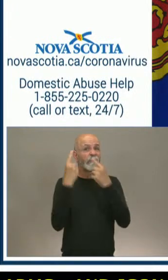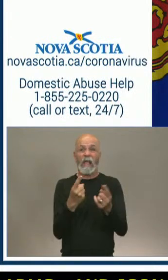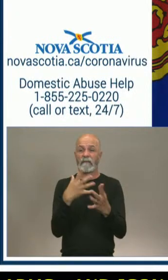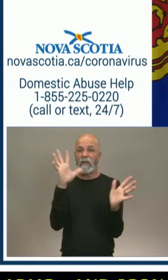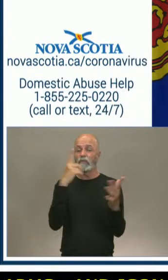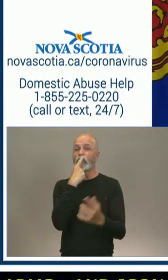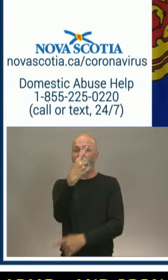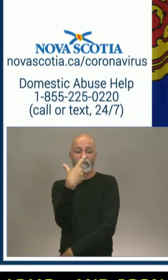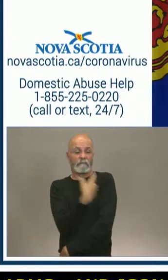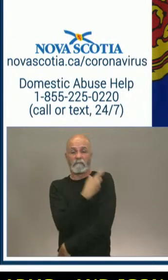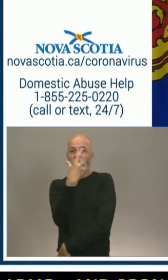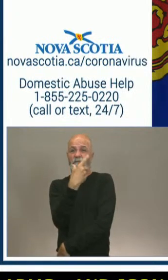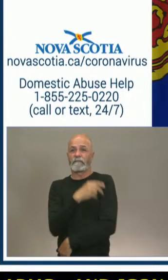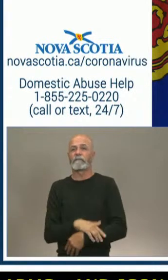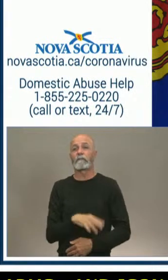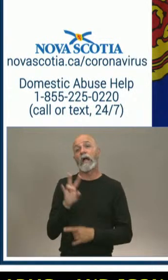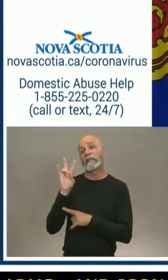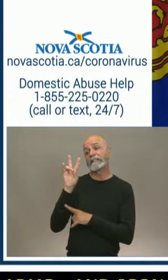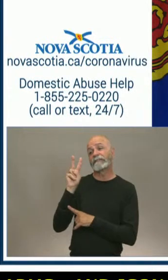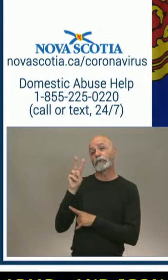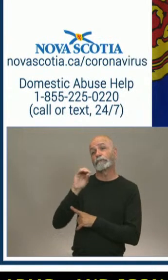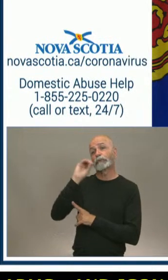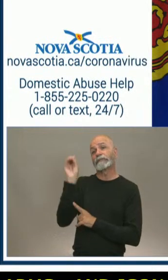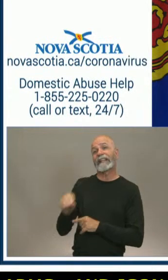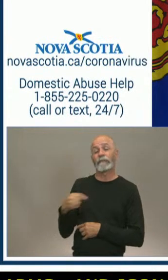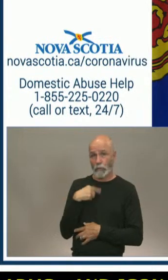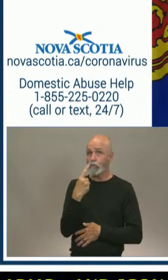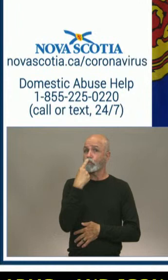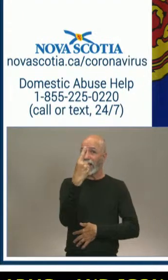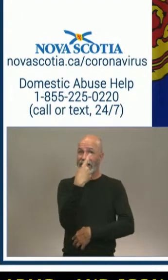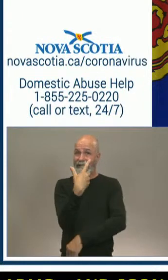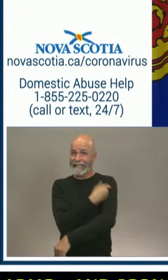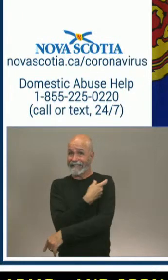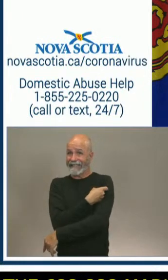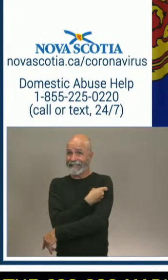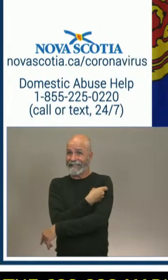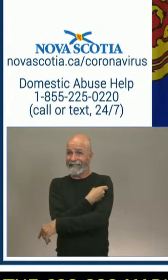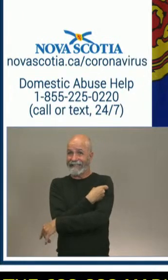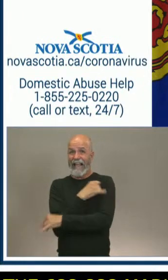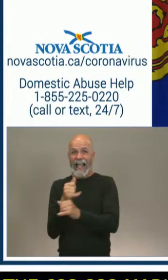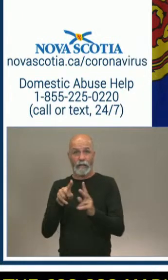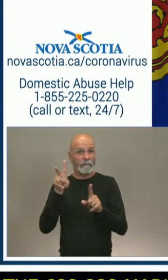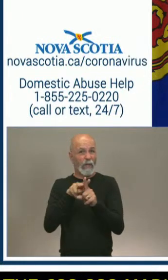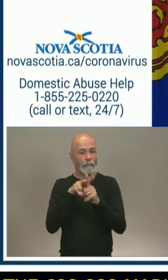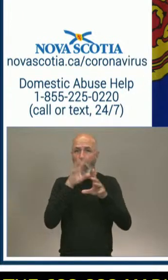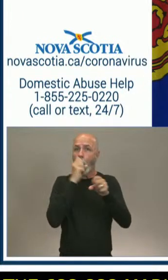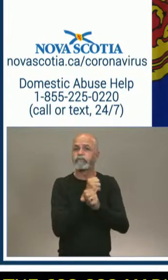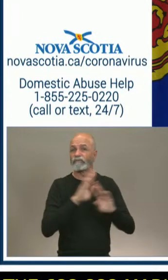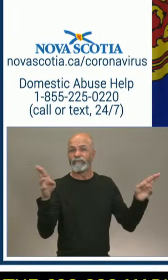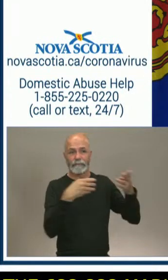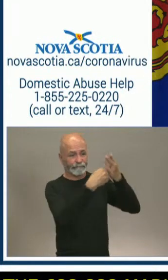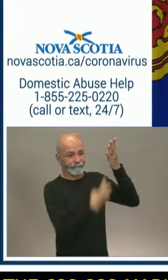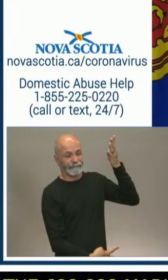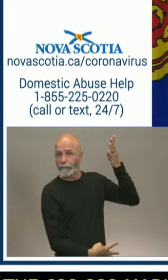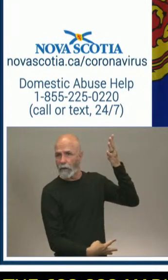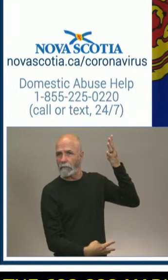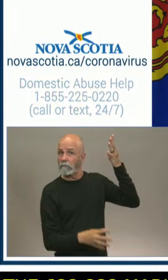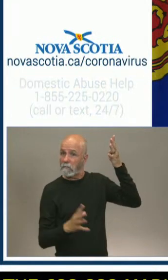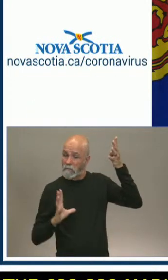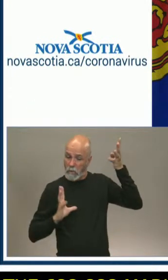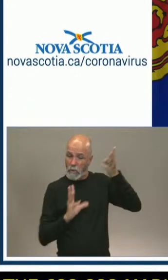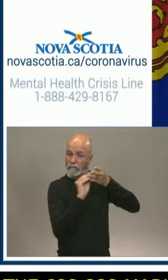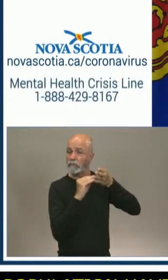of our population has either received their first dose or has their appointment booked for one. And we're ahead of schedule for the second